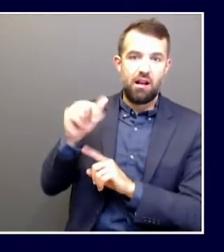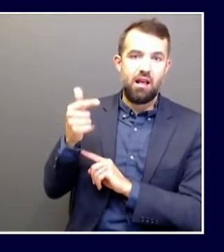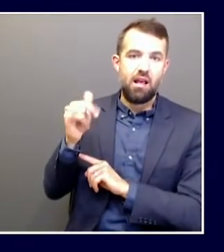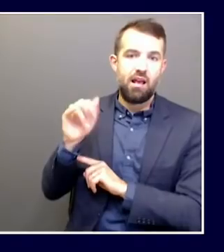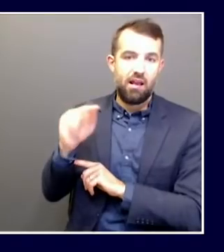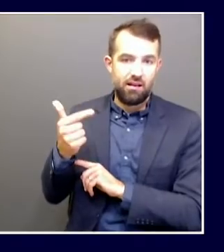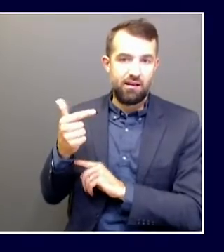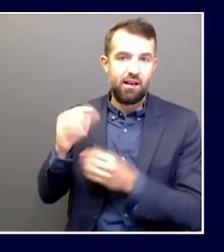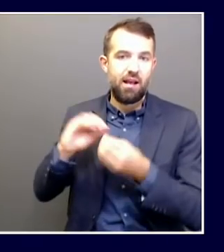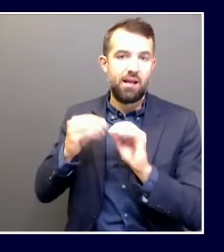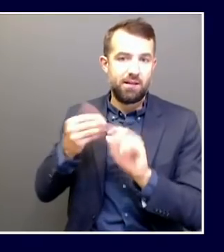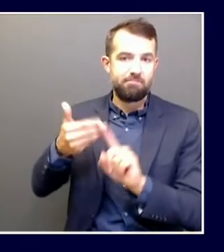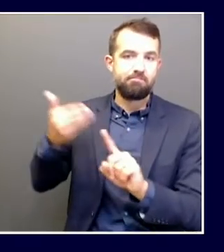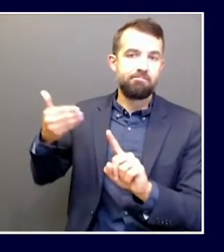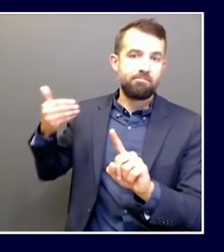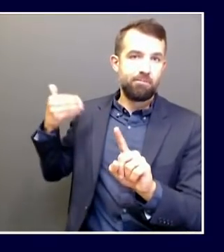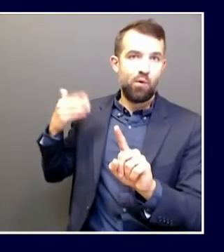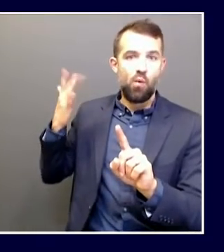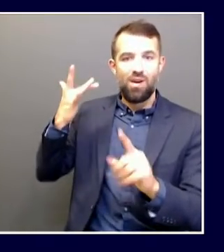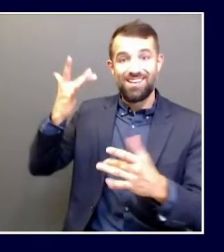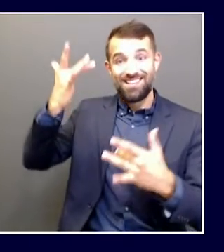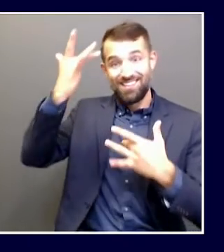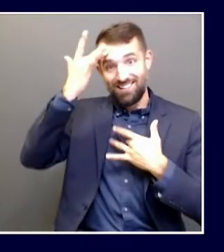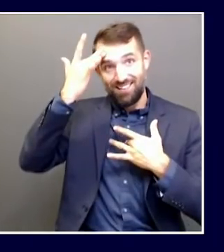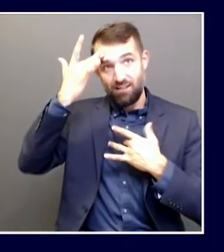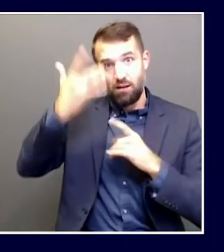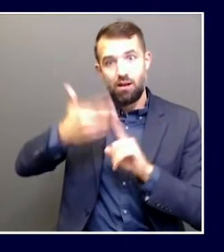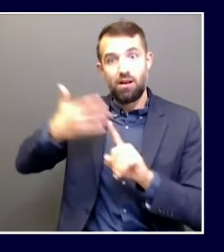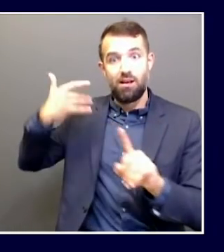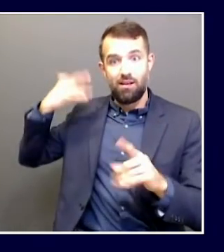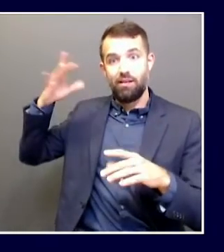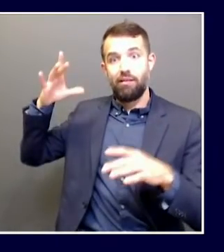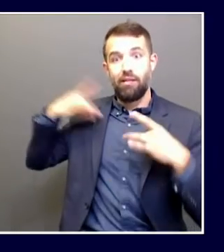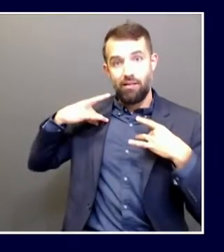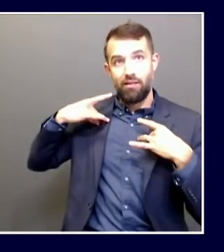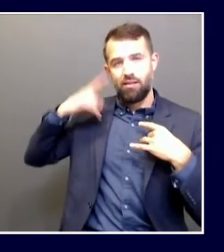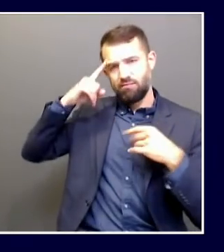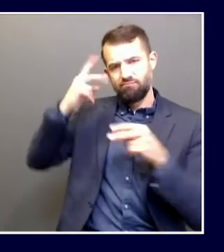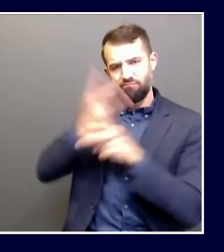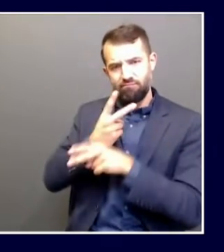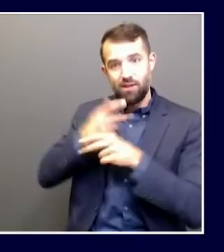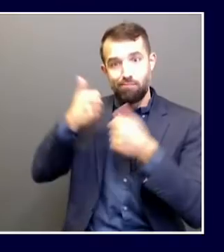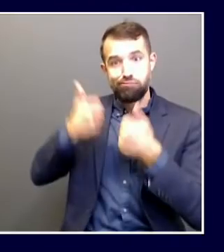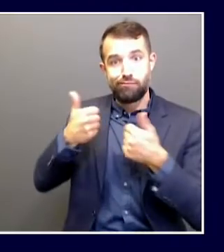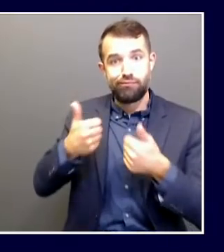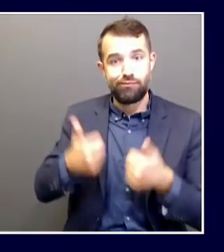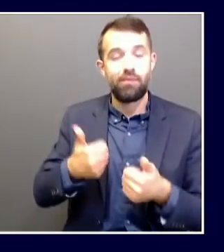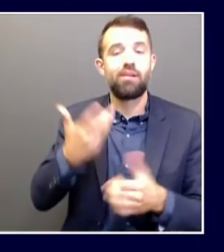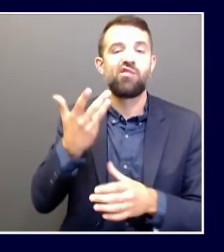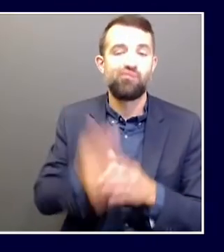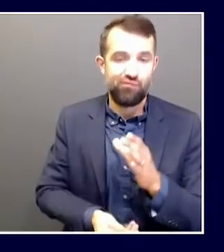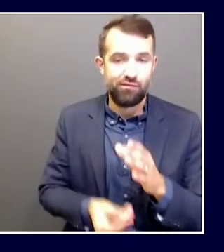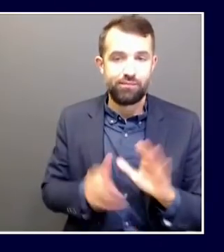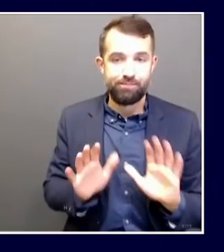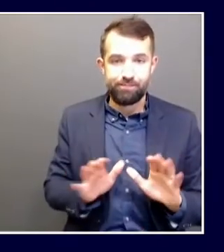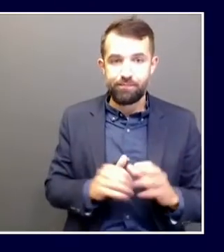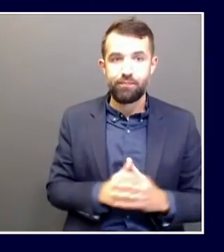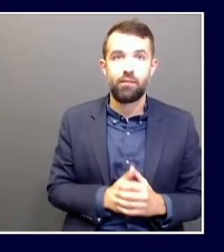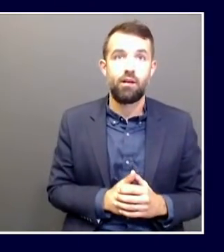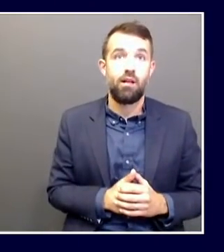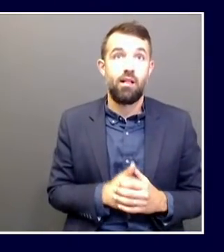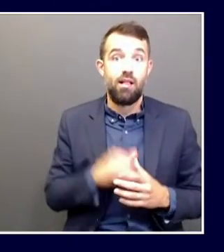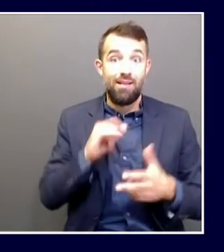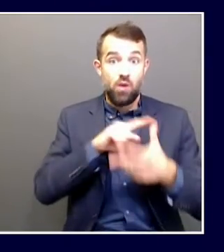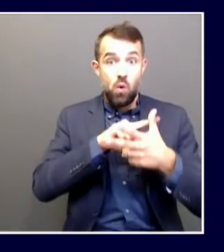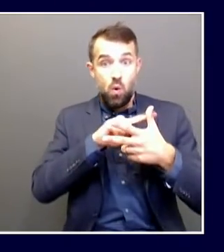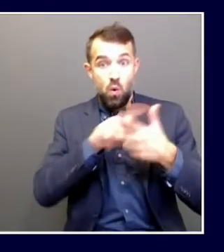early, way too preliminary, unclear signs of that there might be an easing, but not taking that to